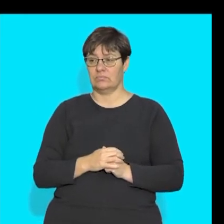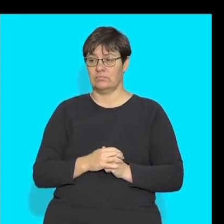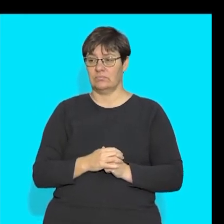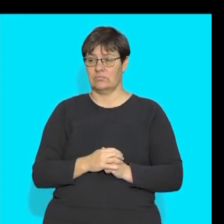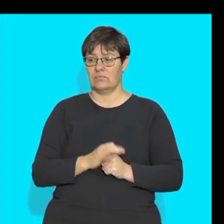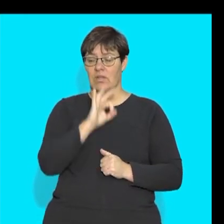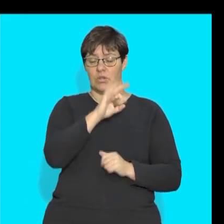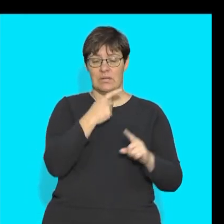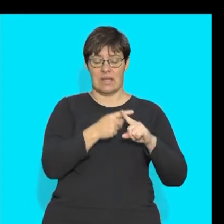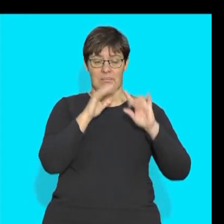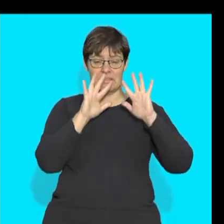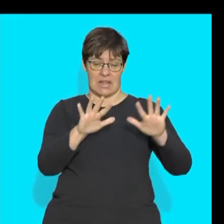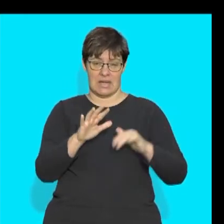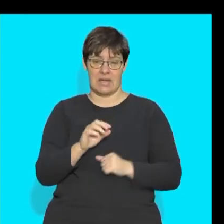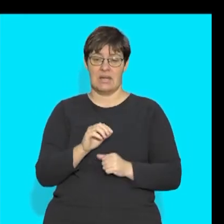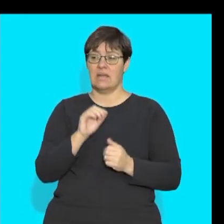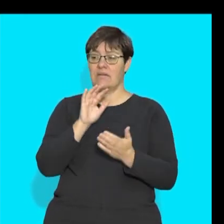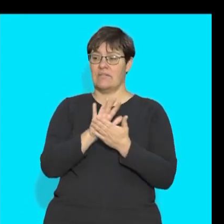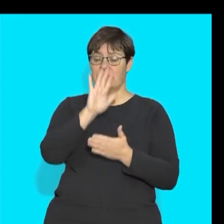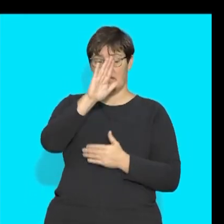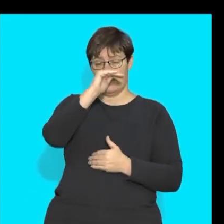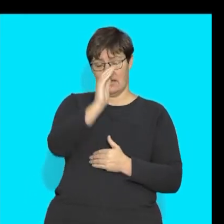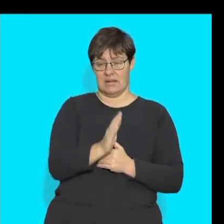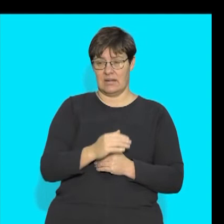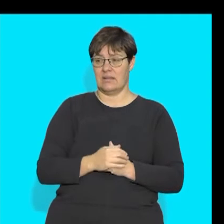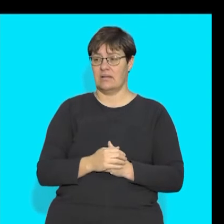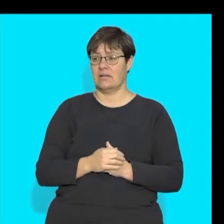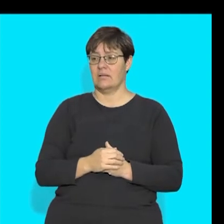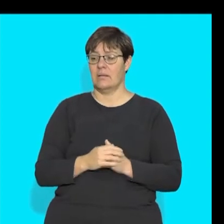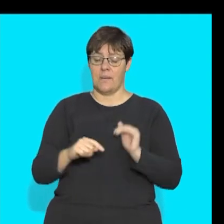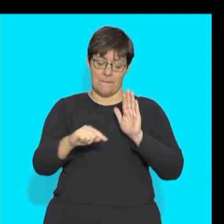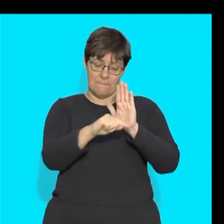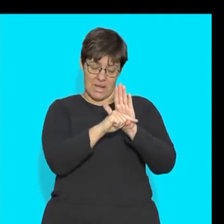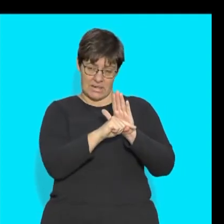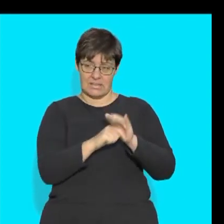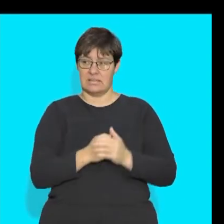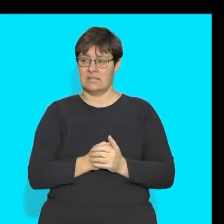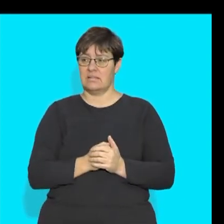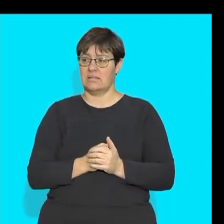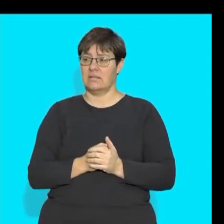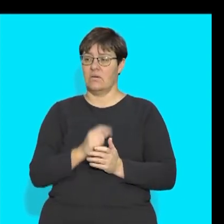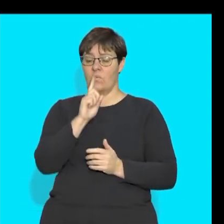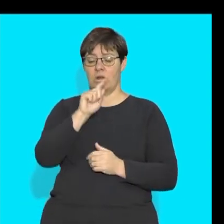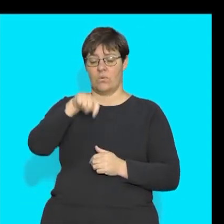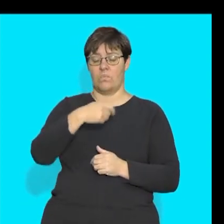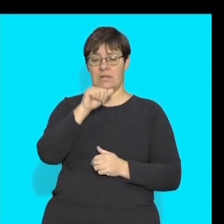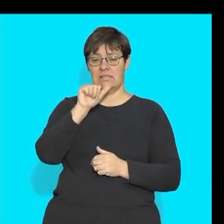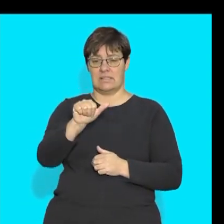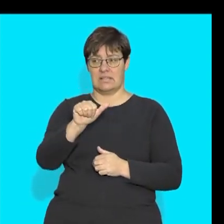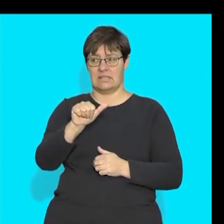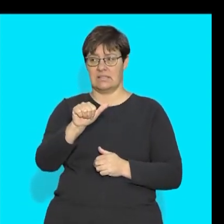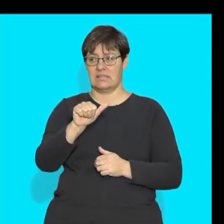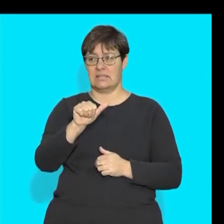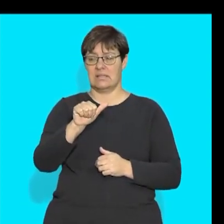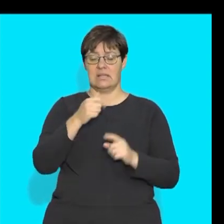3 times 10 to the 15. I'm going to minus the